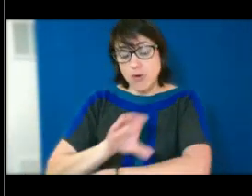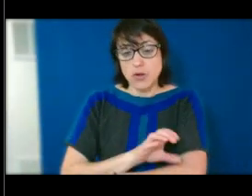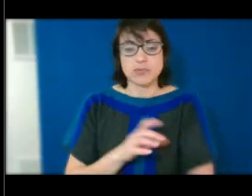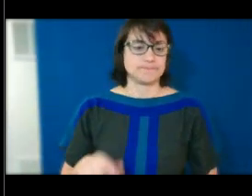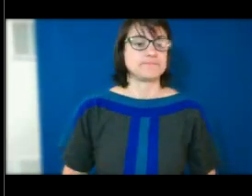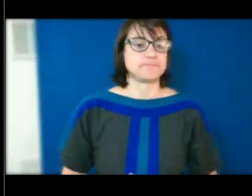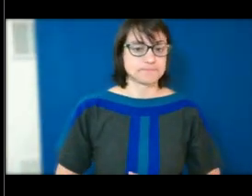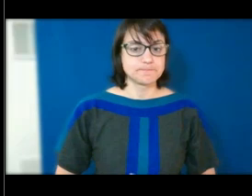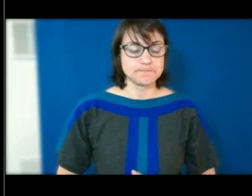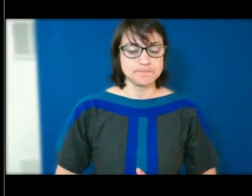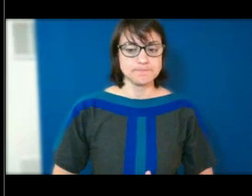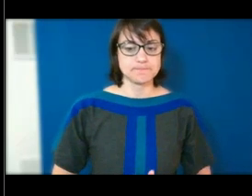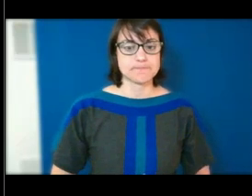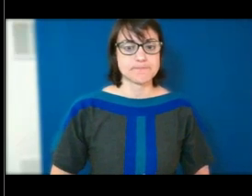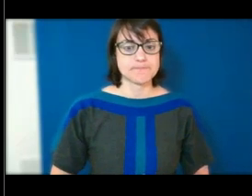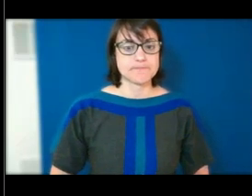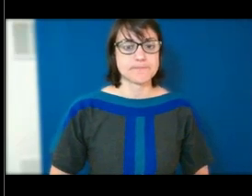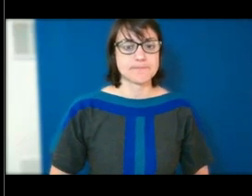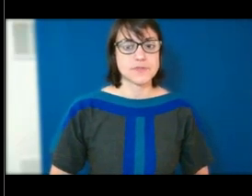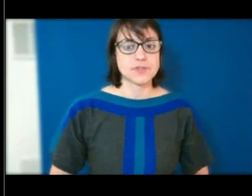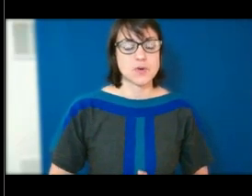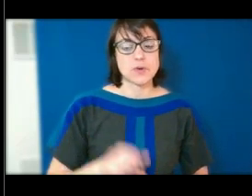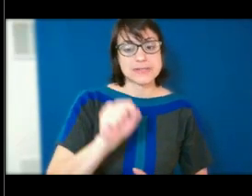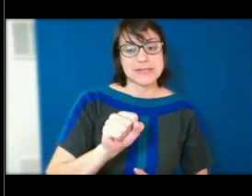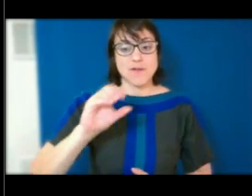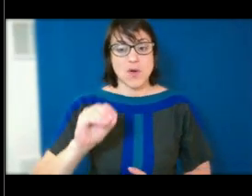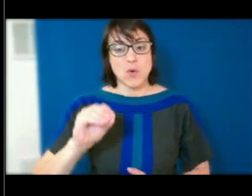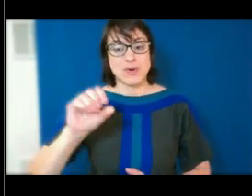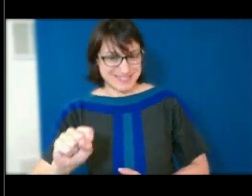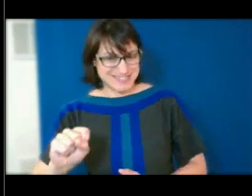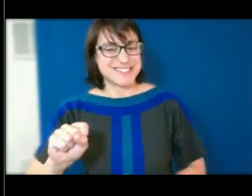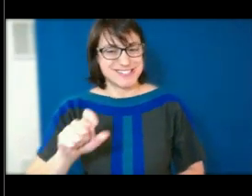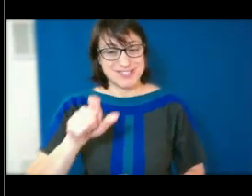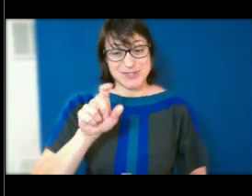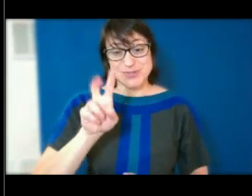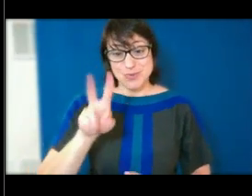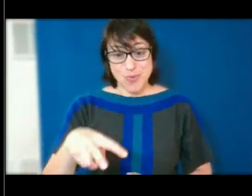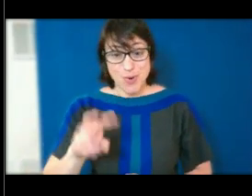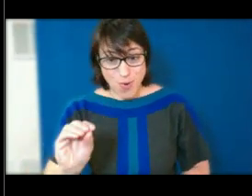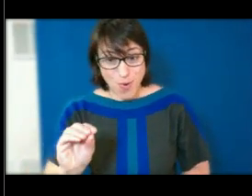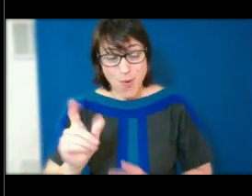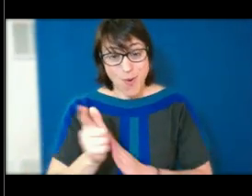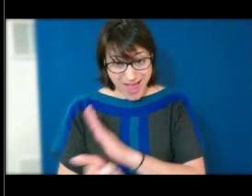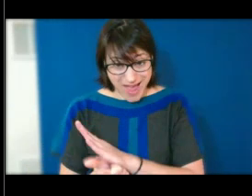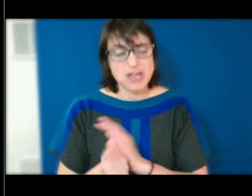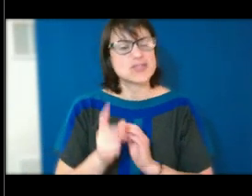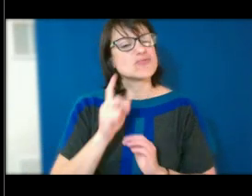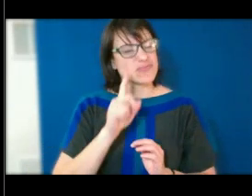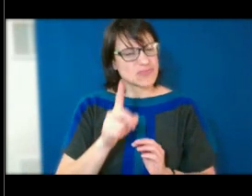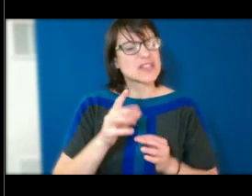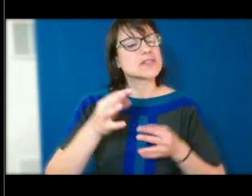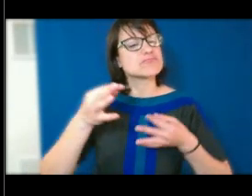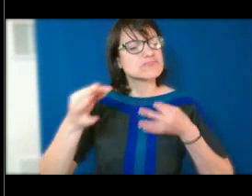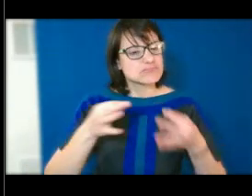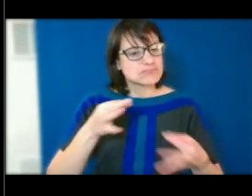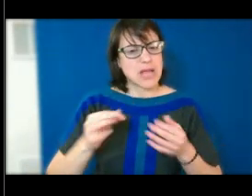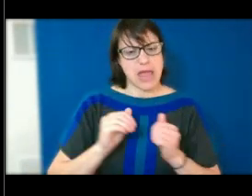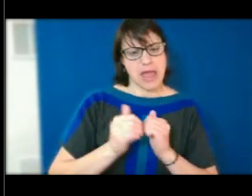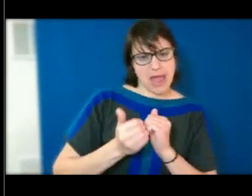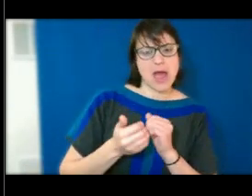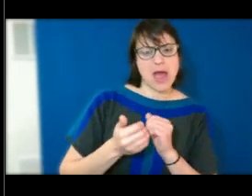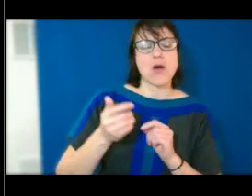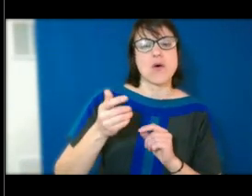So the Save Our Seas 2.0 Act really prescribed how the Marine Debris Foundation is to operate. And we